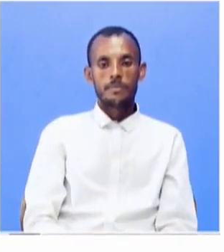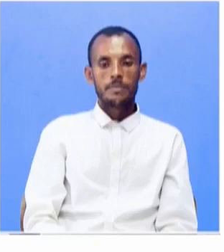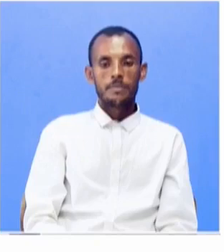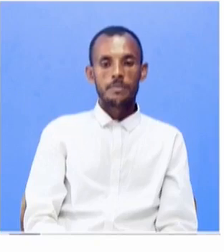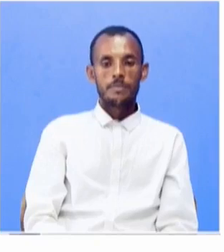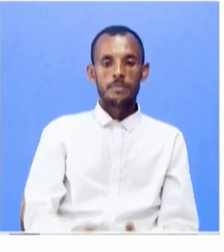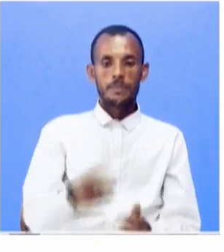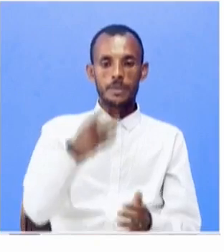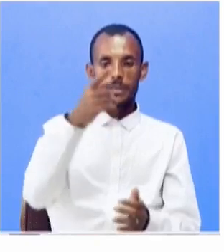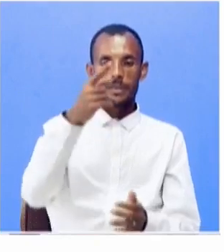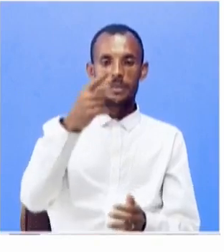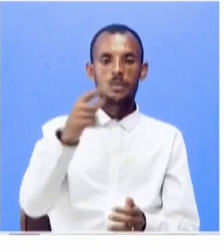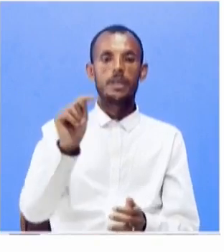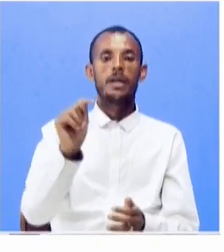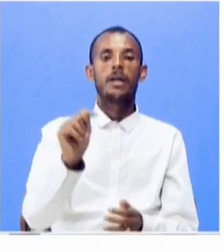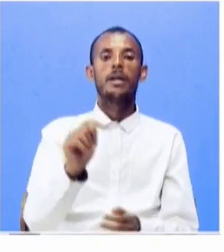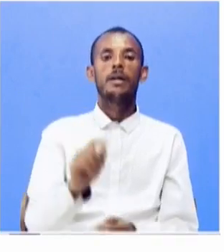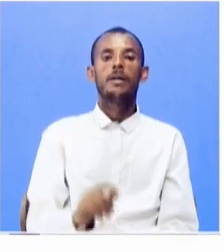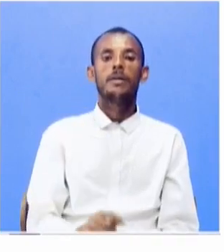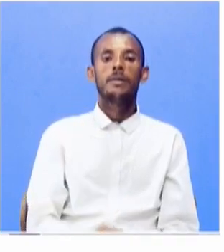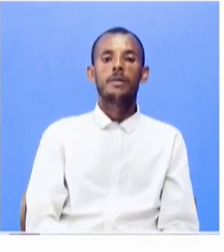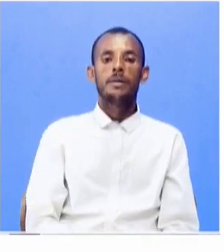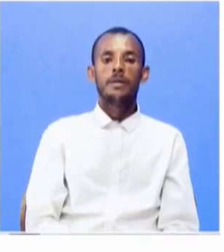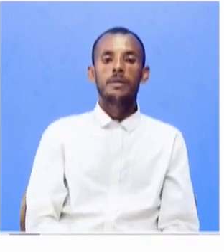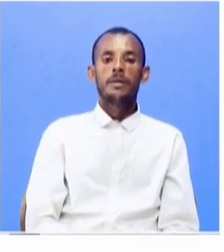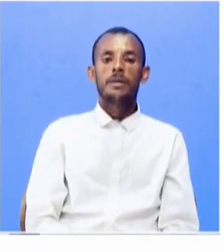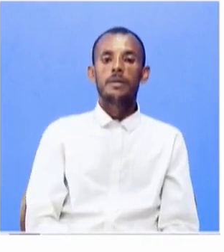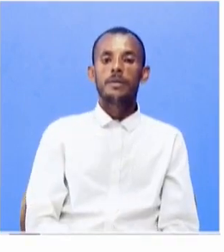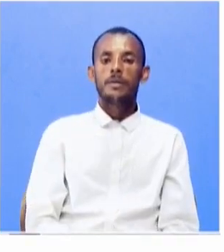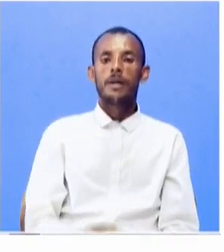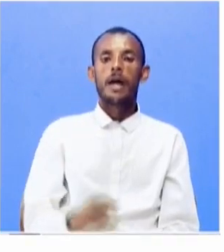The daily